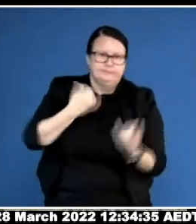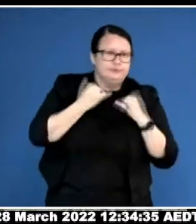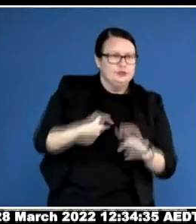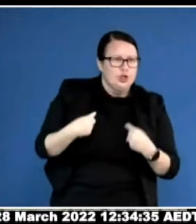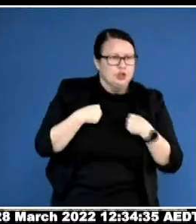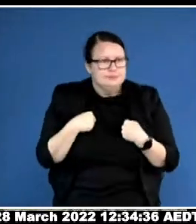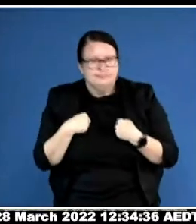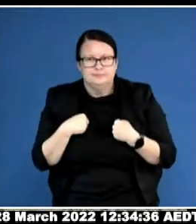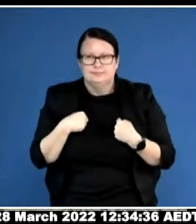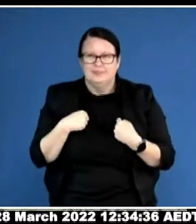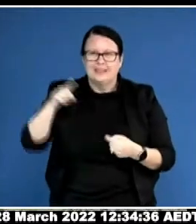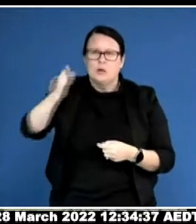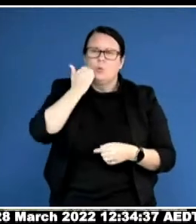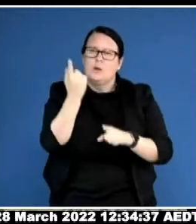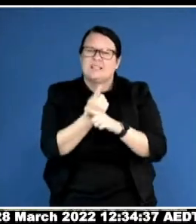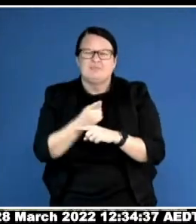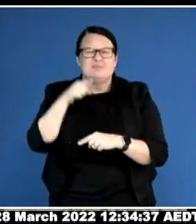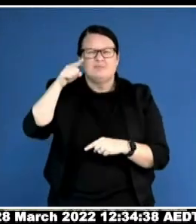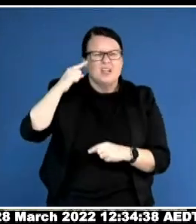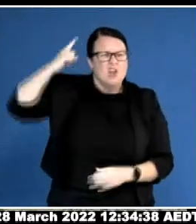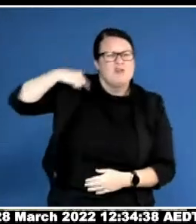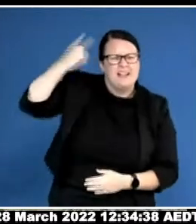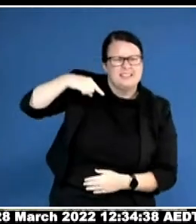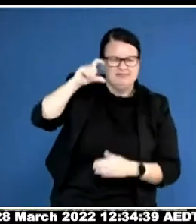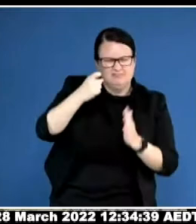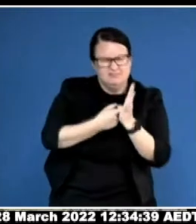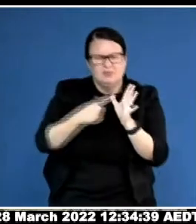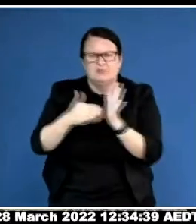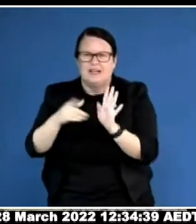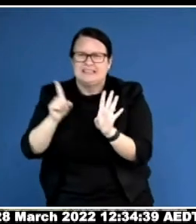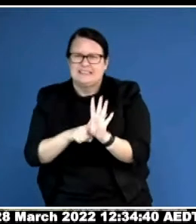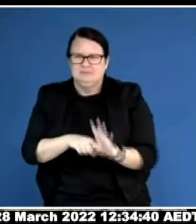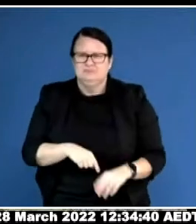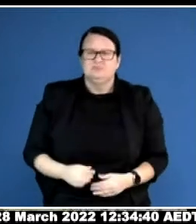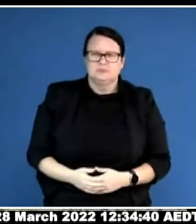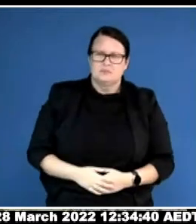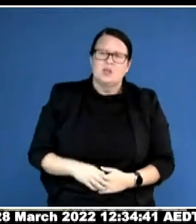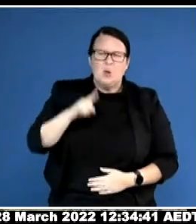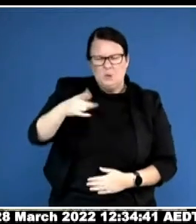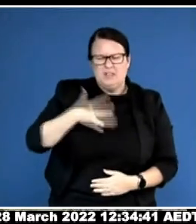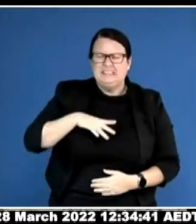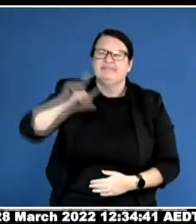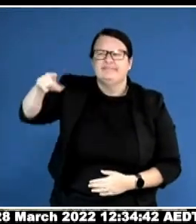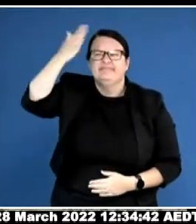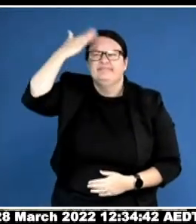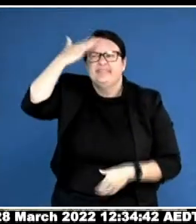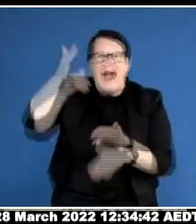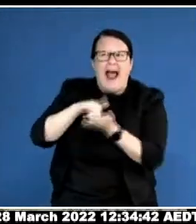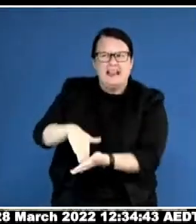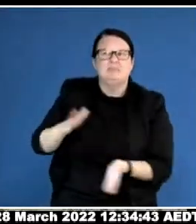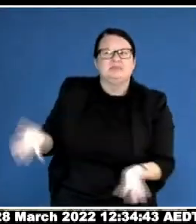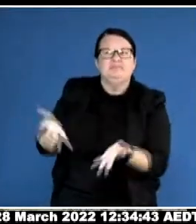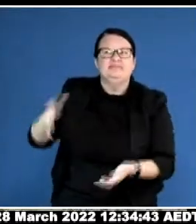that, you know, you're just crazy. And this is an issue for you to deal with. You know, you need to go get some help. It's that